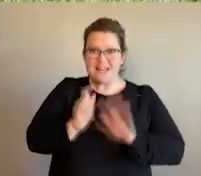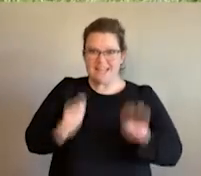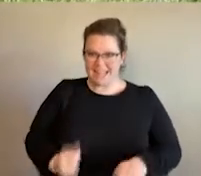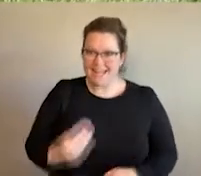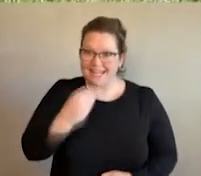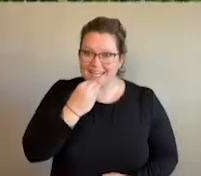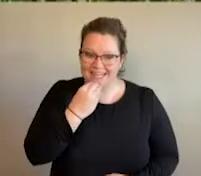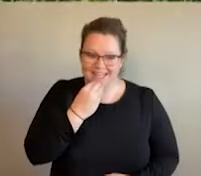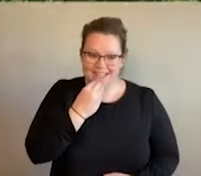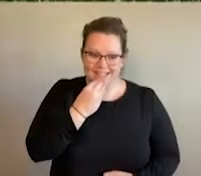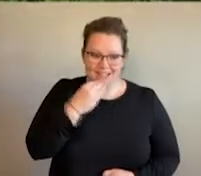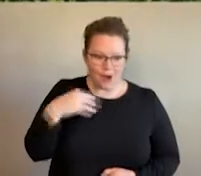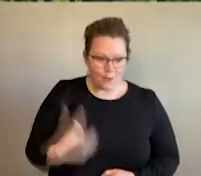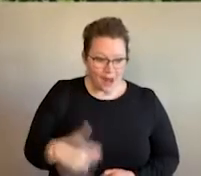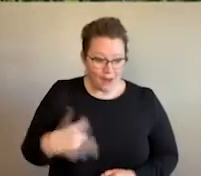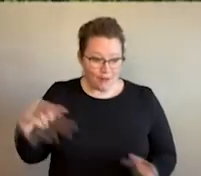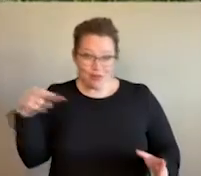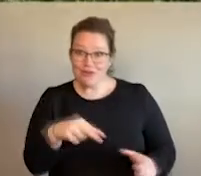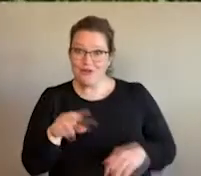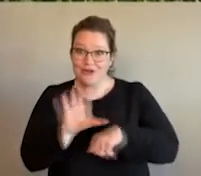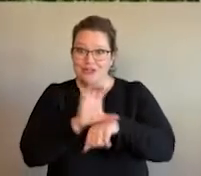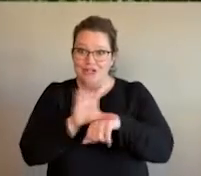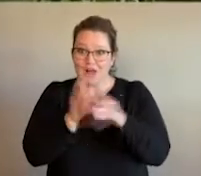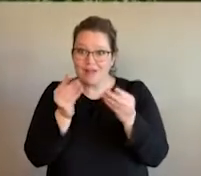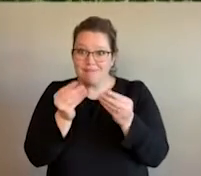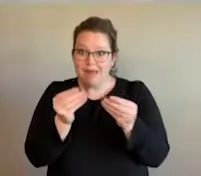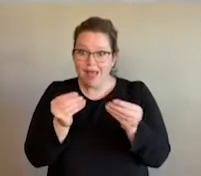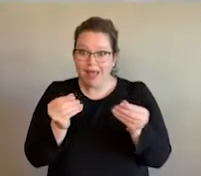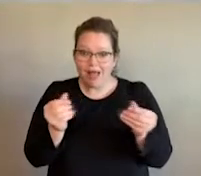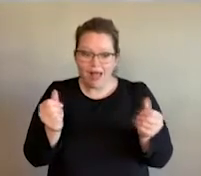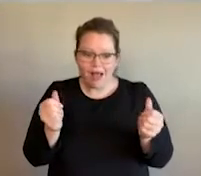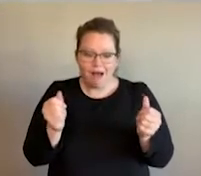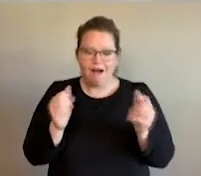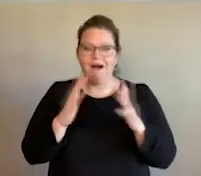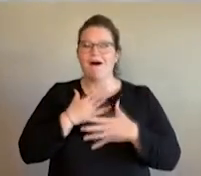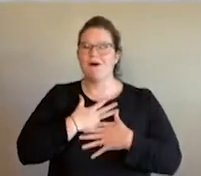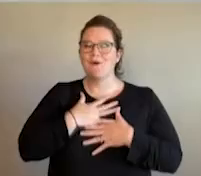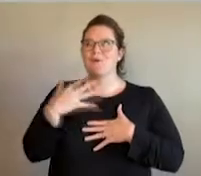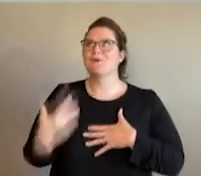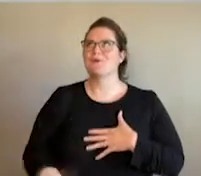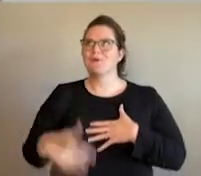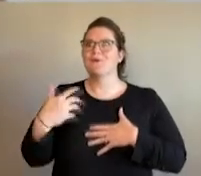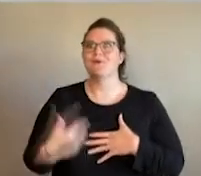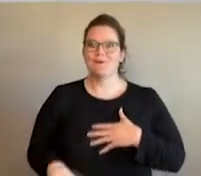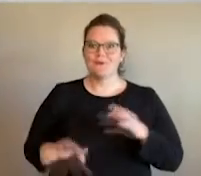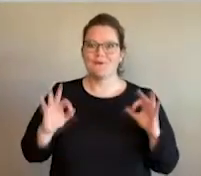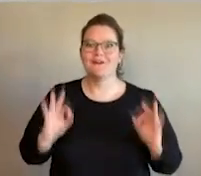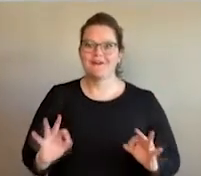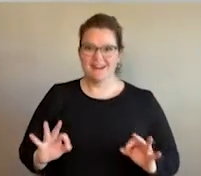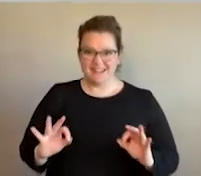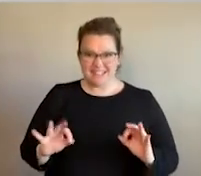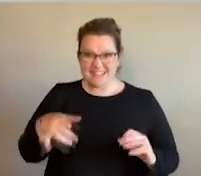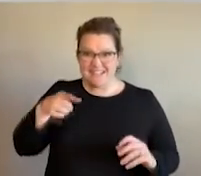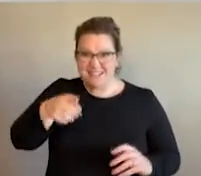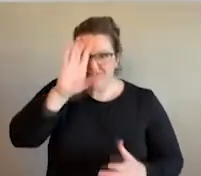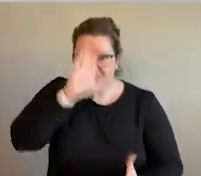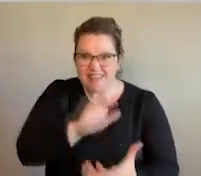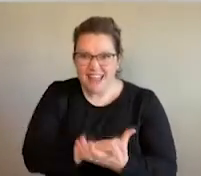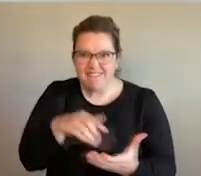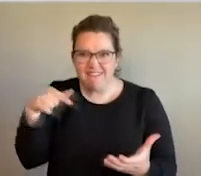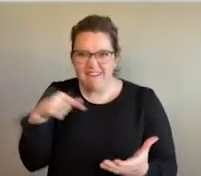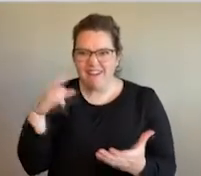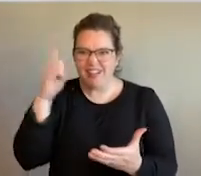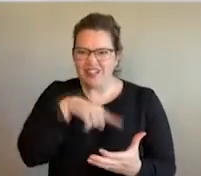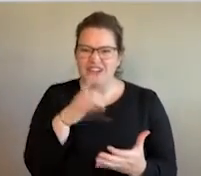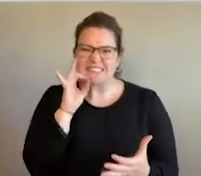s'more. Oh wow, the chocolate's melting. Oh my God. Can you believe how delicious